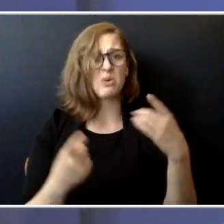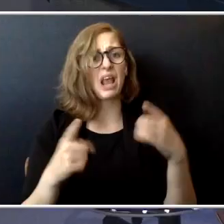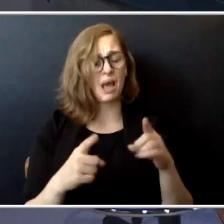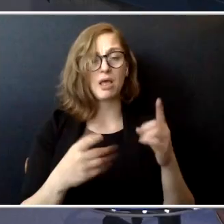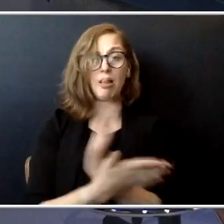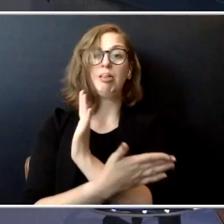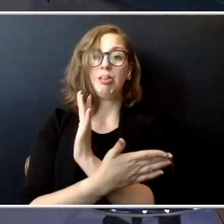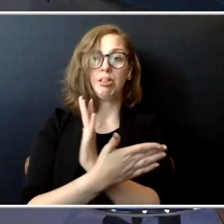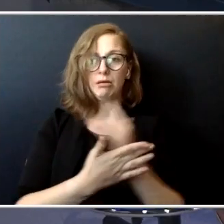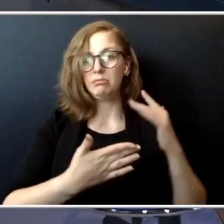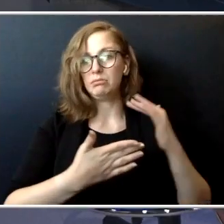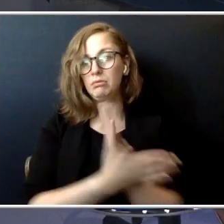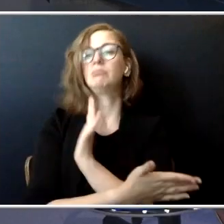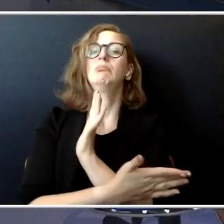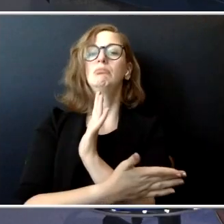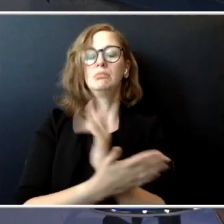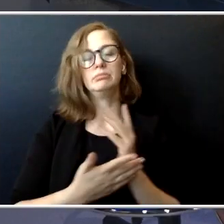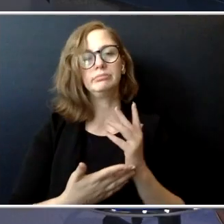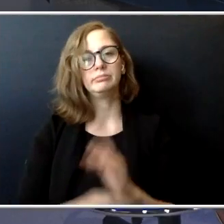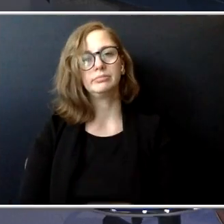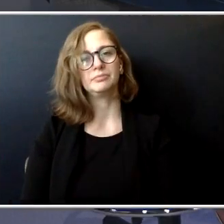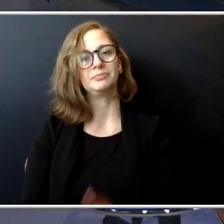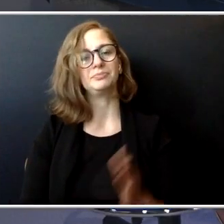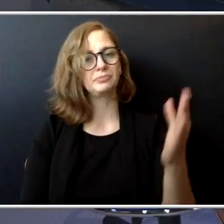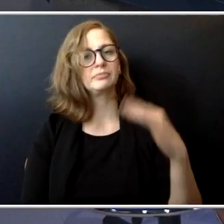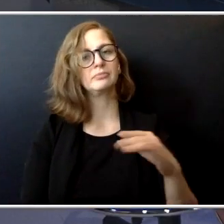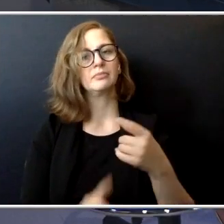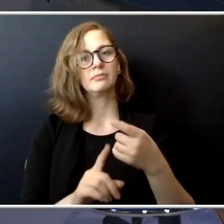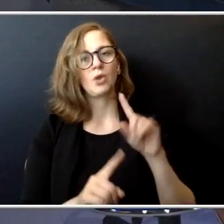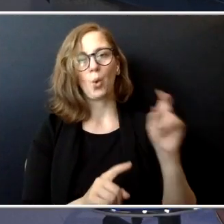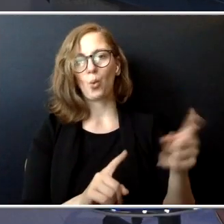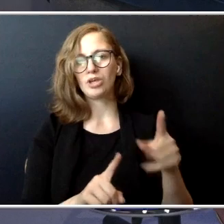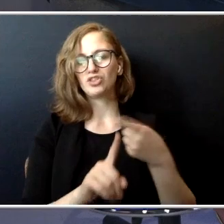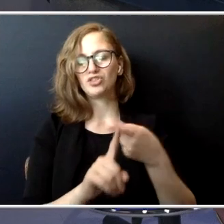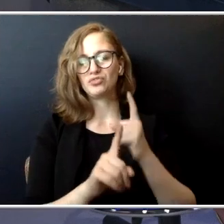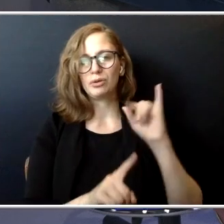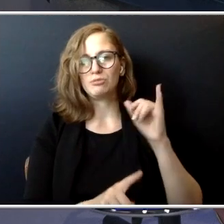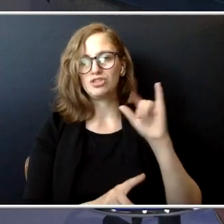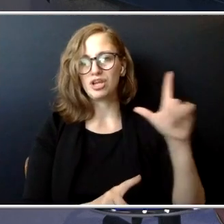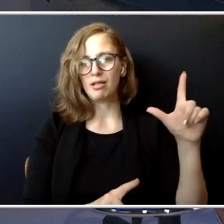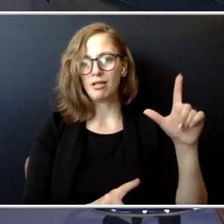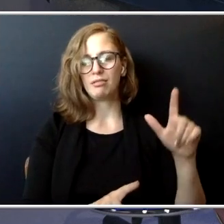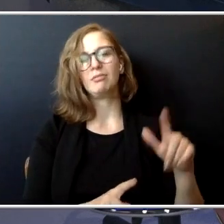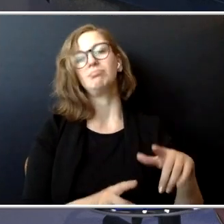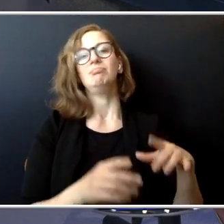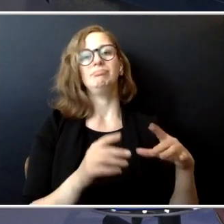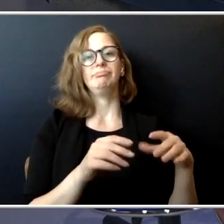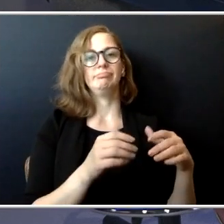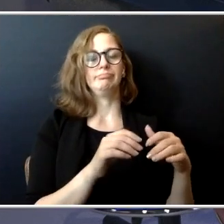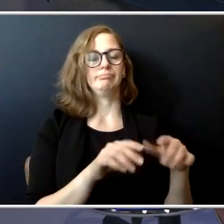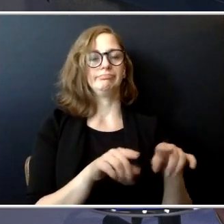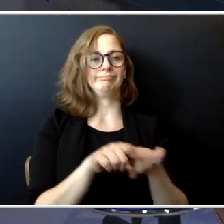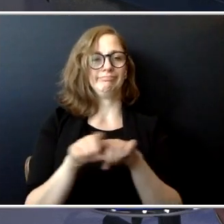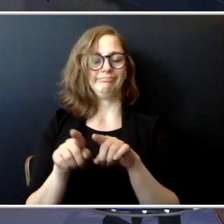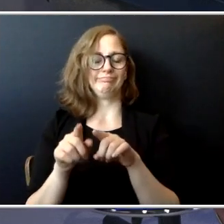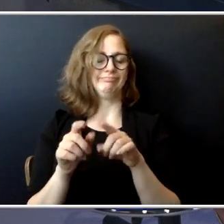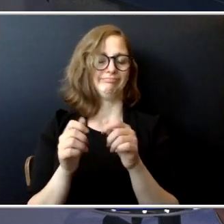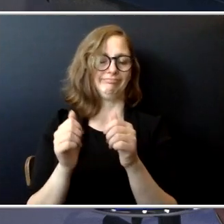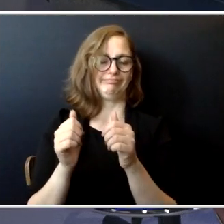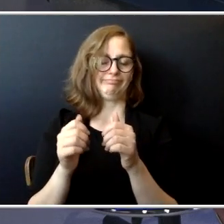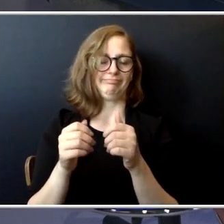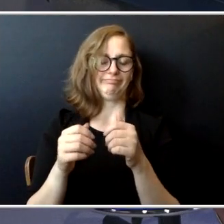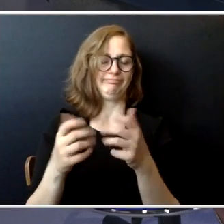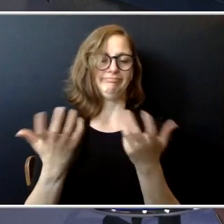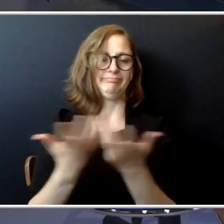nice. Jill has a great question, and this also goes in tandem with another question from our viewer, Becca. If you've only removed